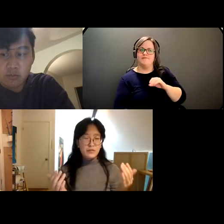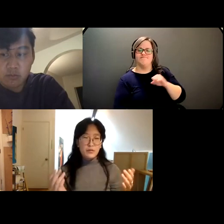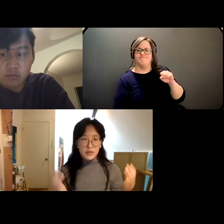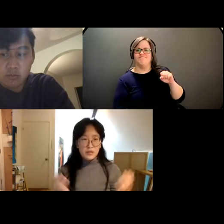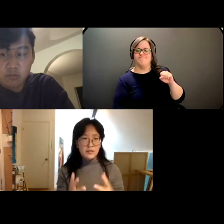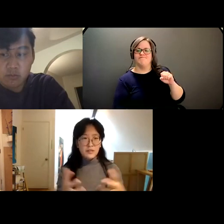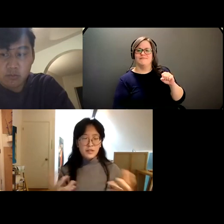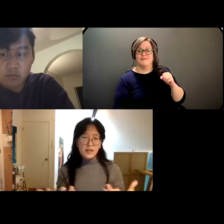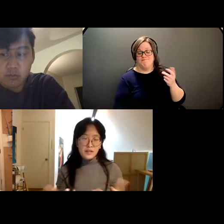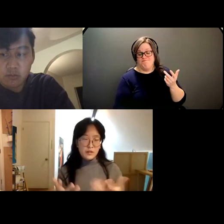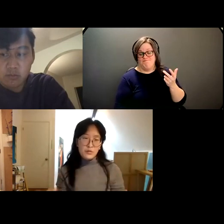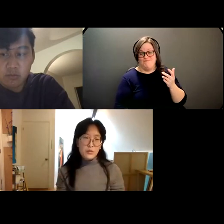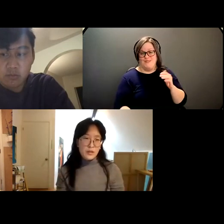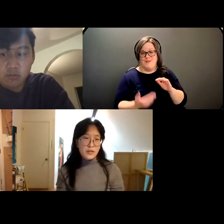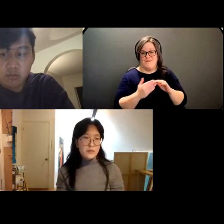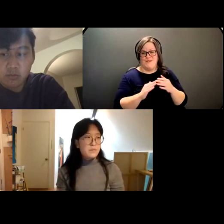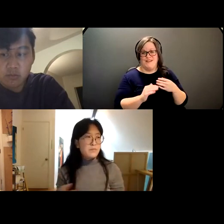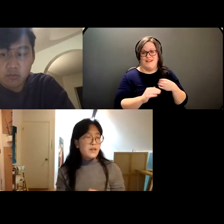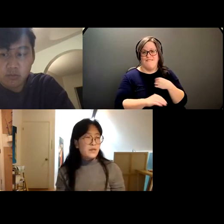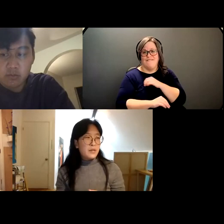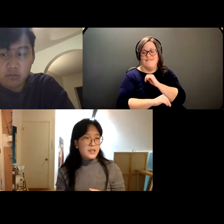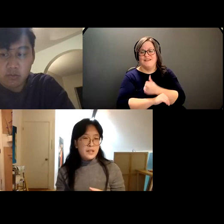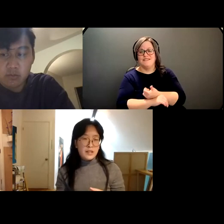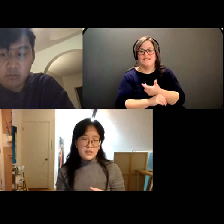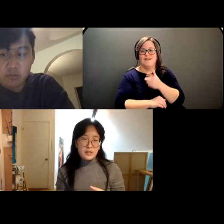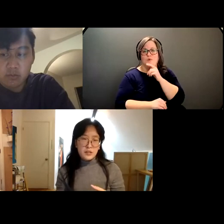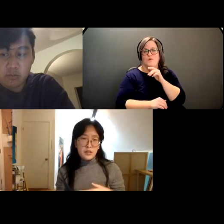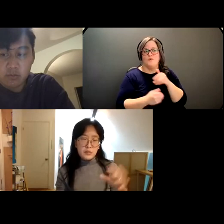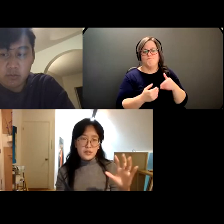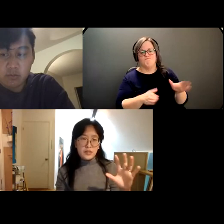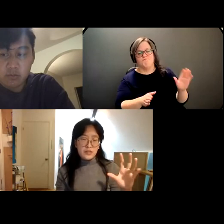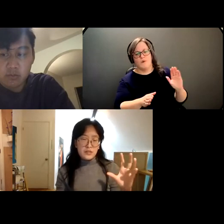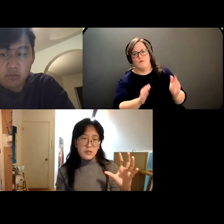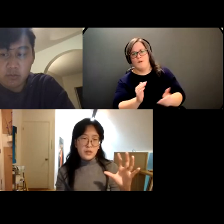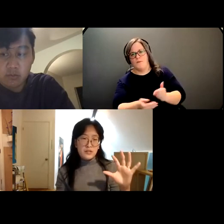of what to, like who to welcome. But it's stark